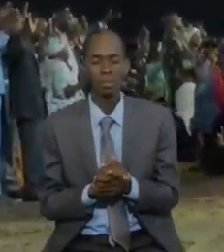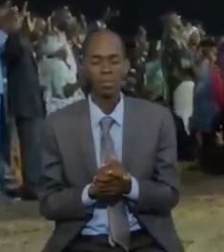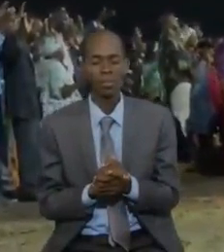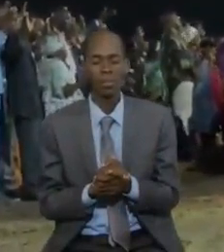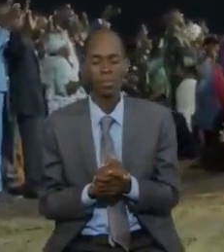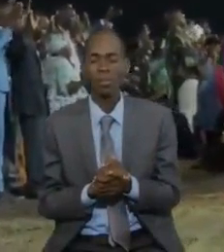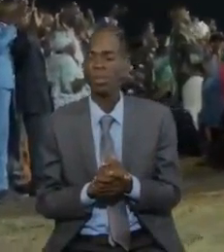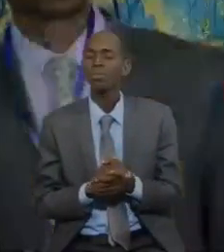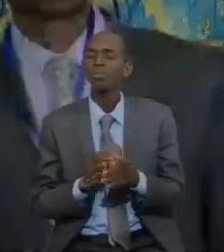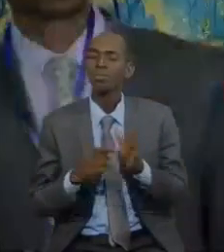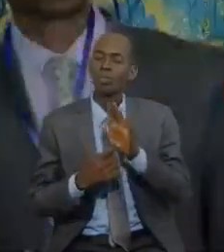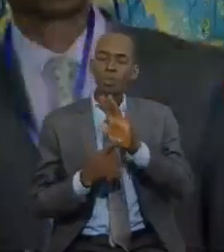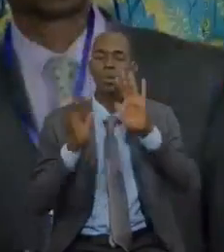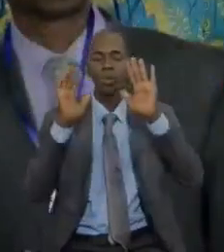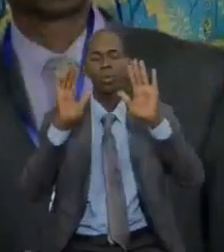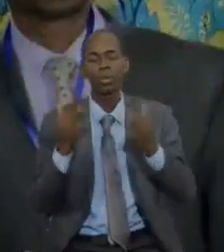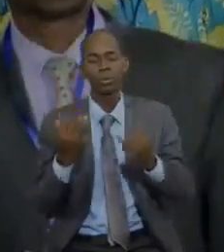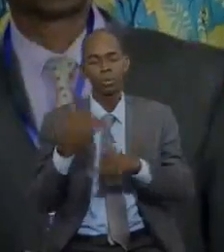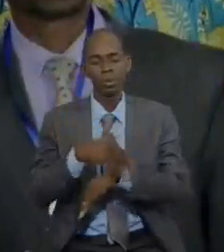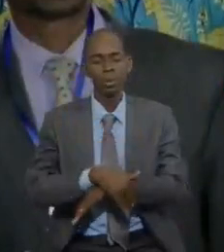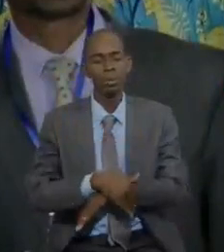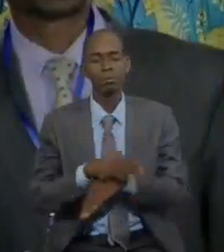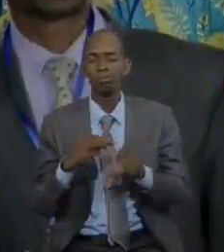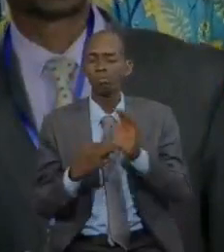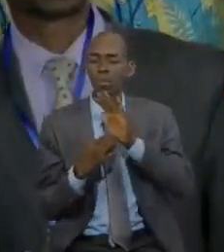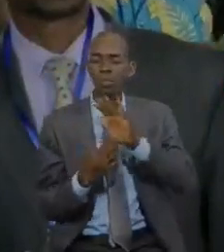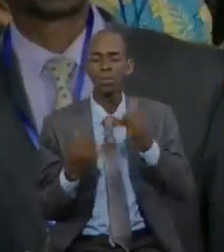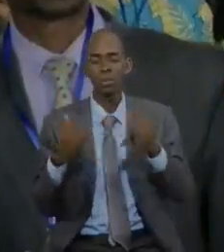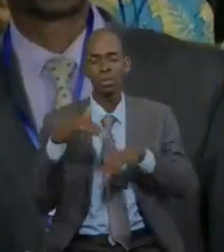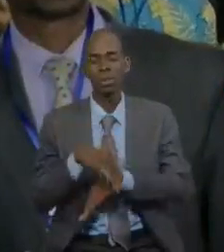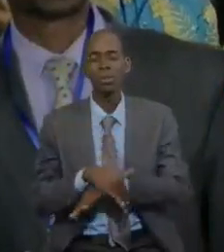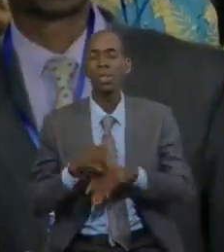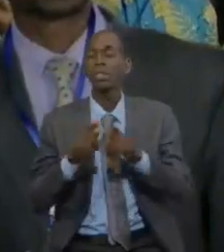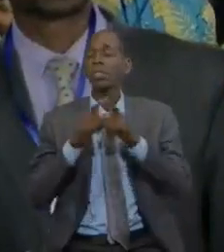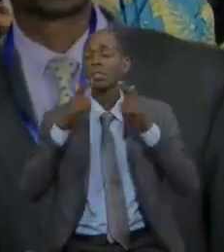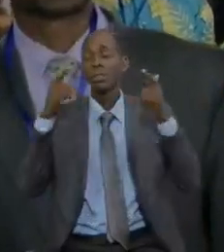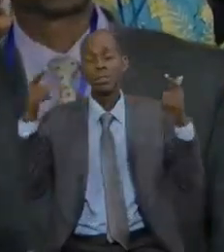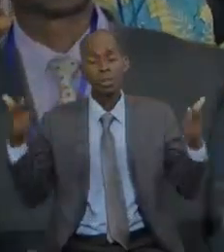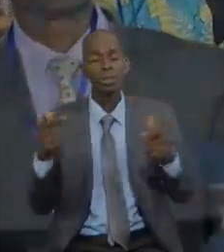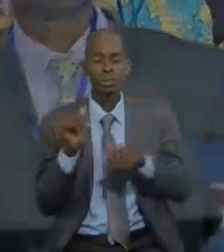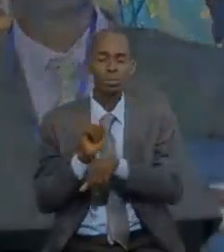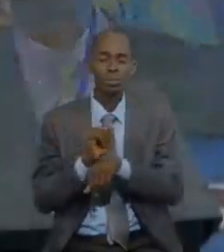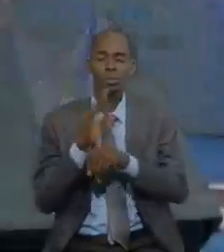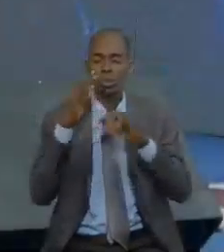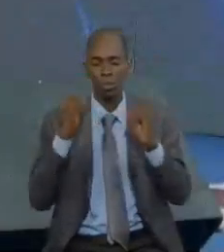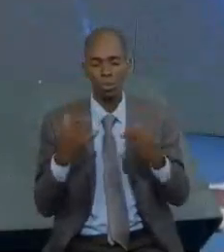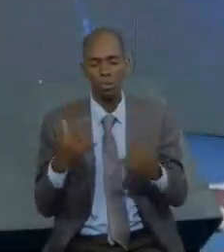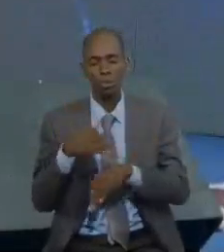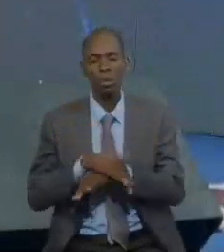Manifestation tonight. Great operation of power here tonight. Fulfill your